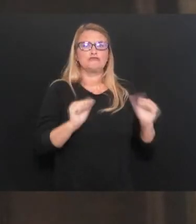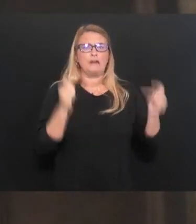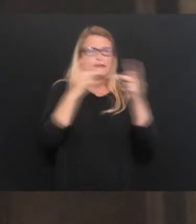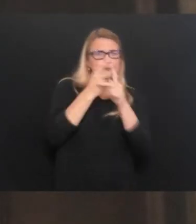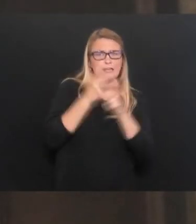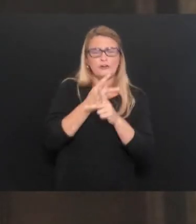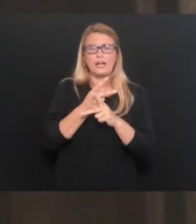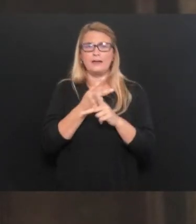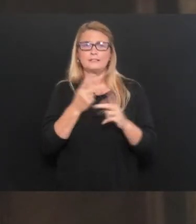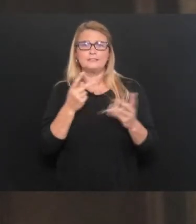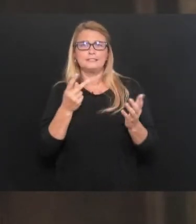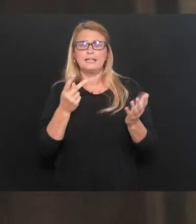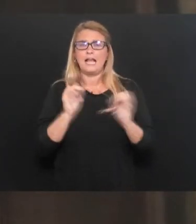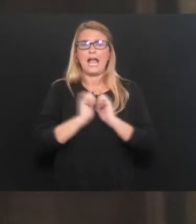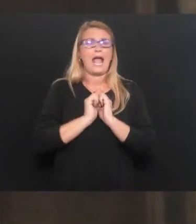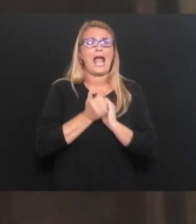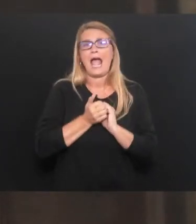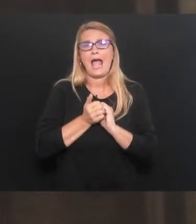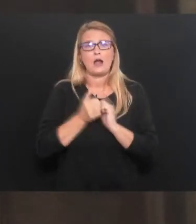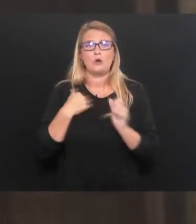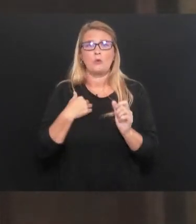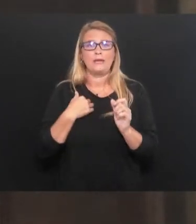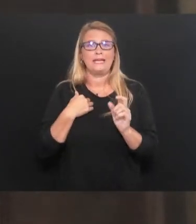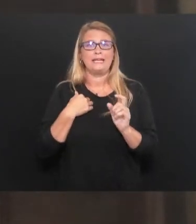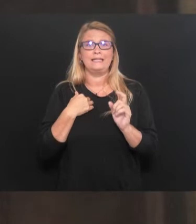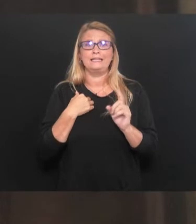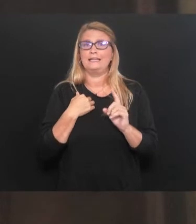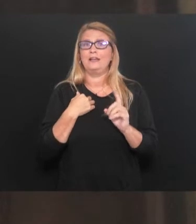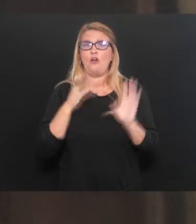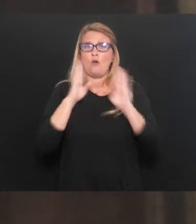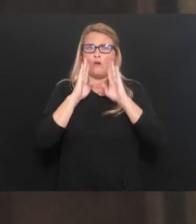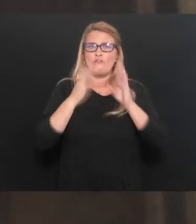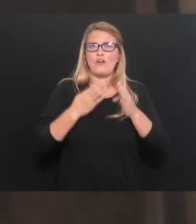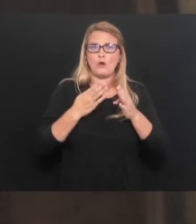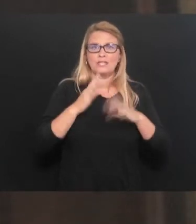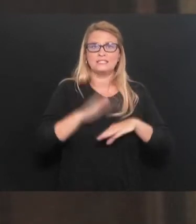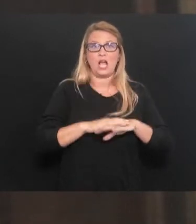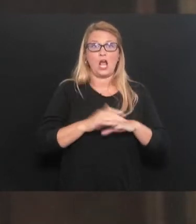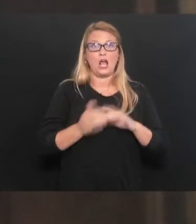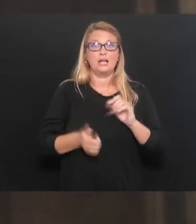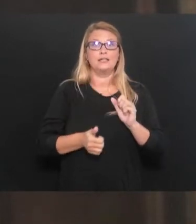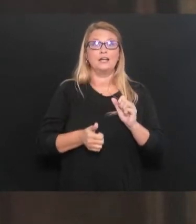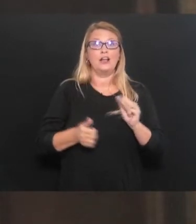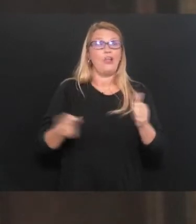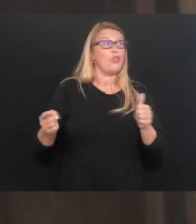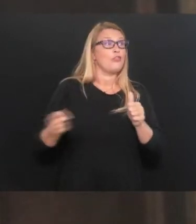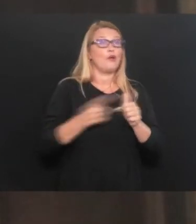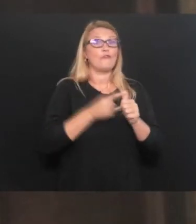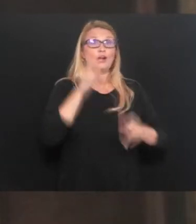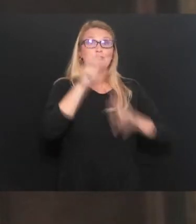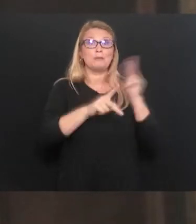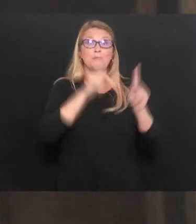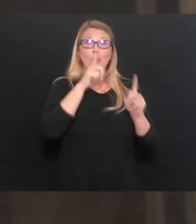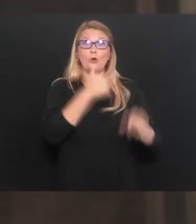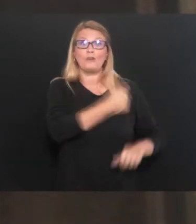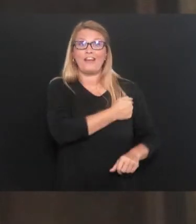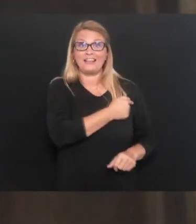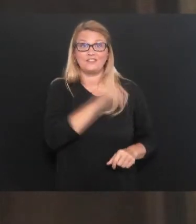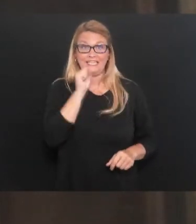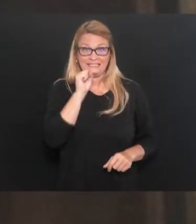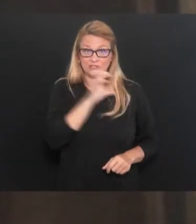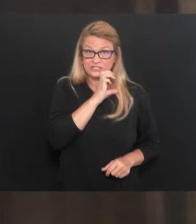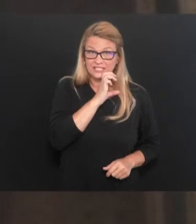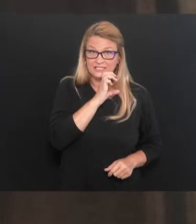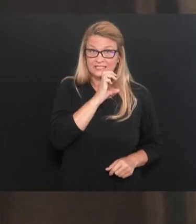to try to get our most vulnerable population who are vaccinated first in this pandemic another booster